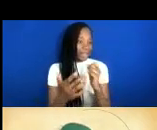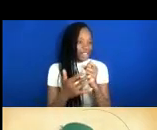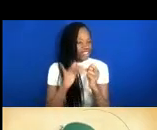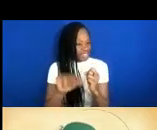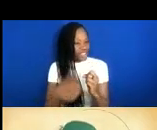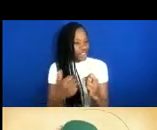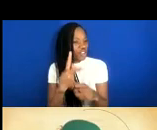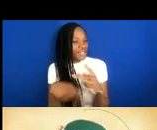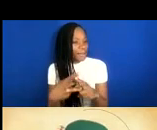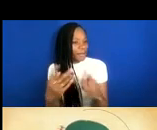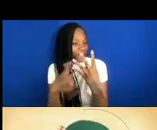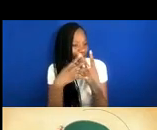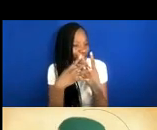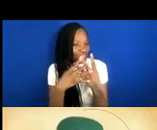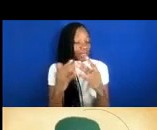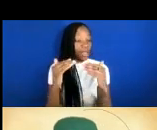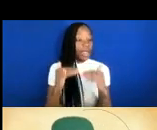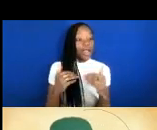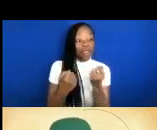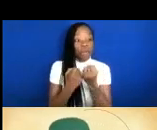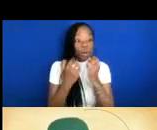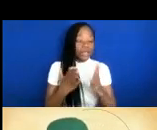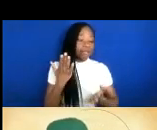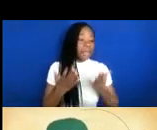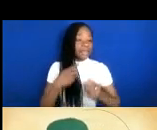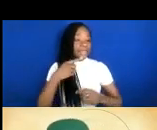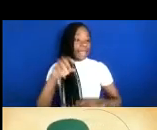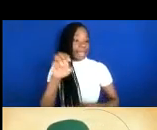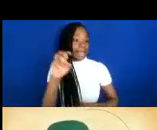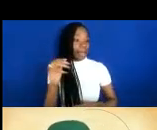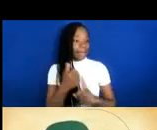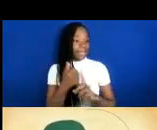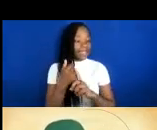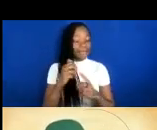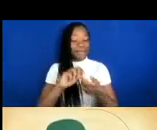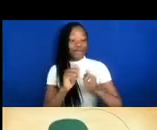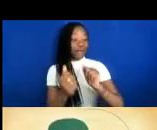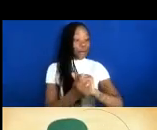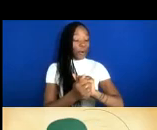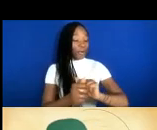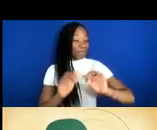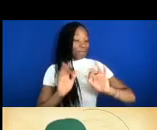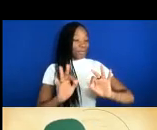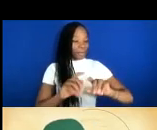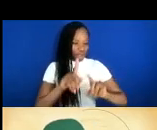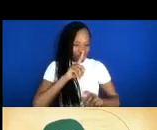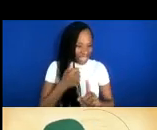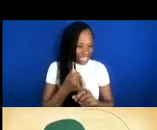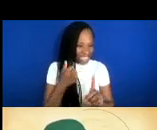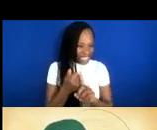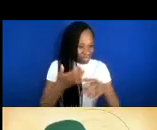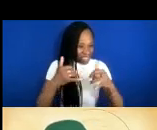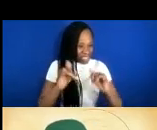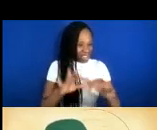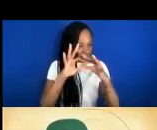may package EM as reform, but its essence remains punishment and control. That's really the essence of how you respond to